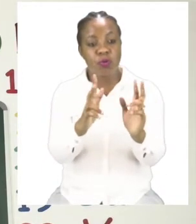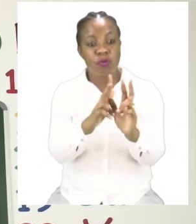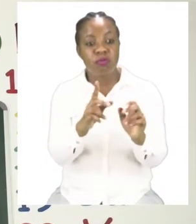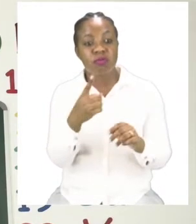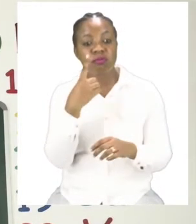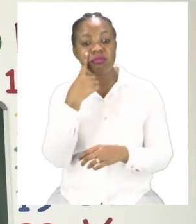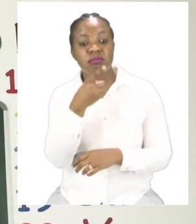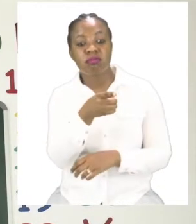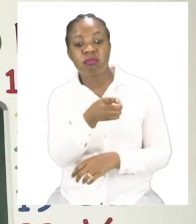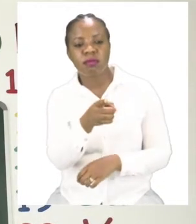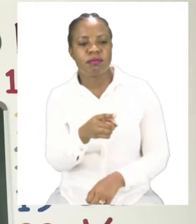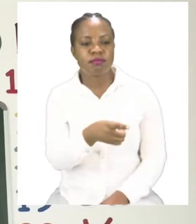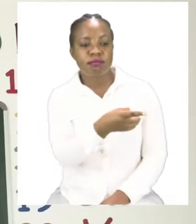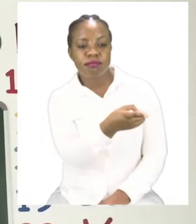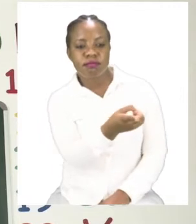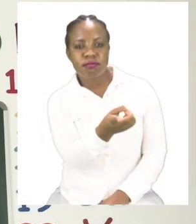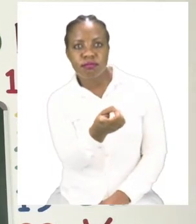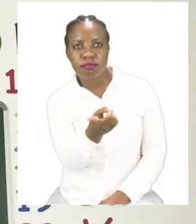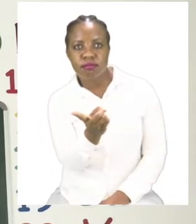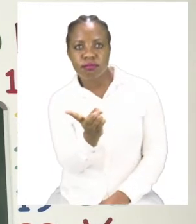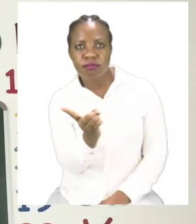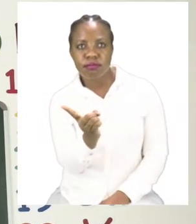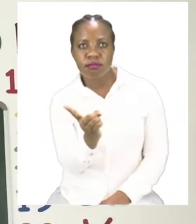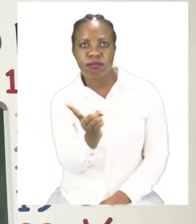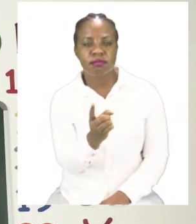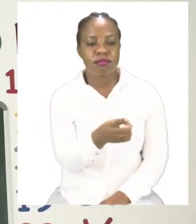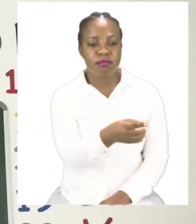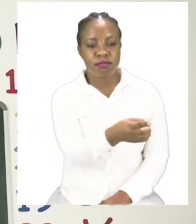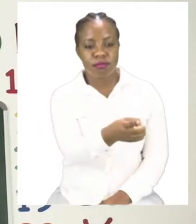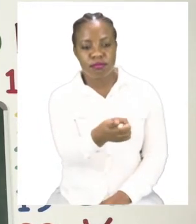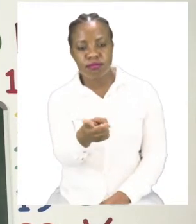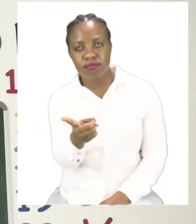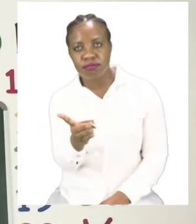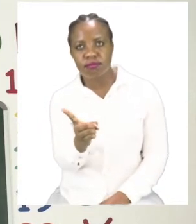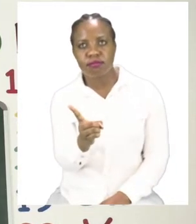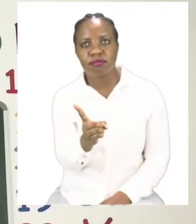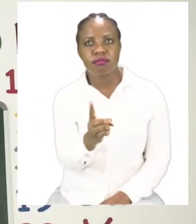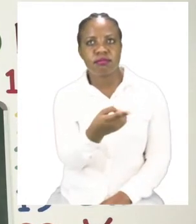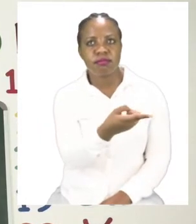we point to them and say they.